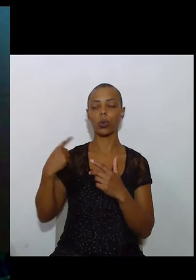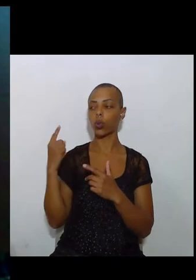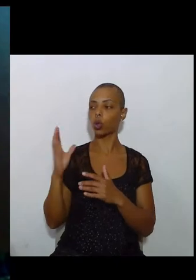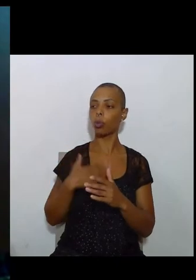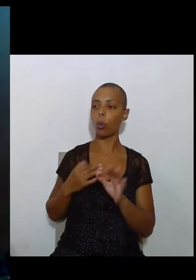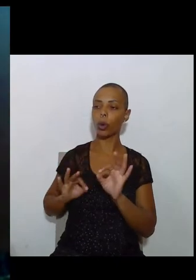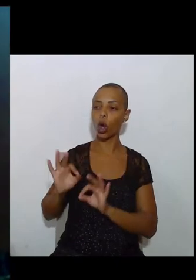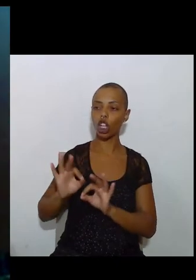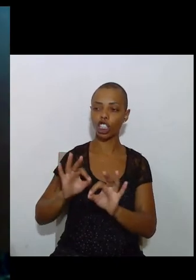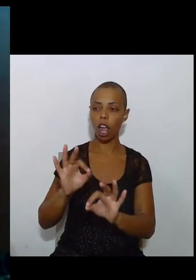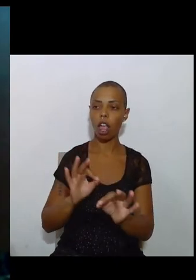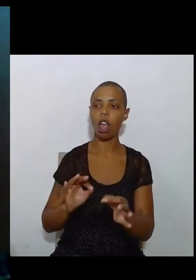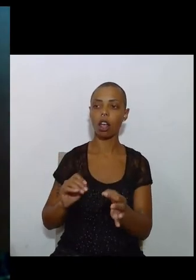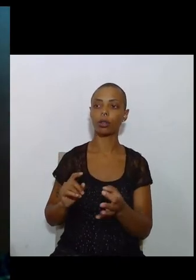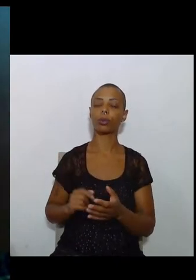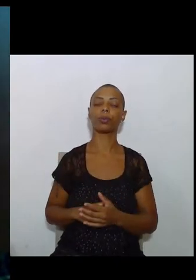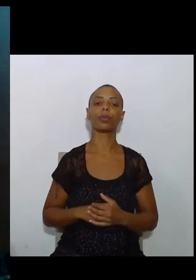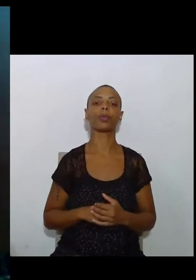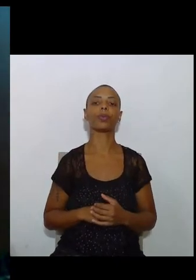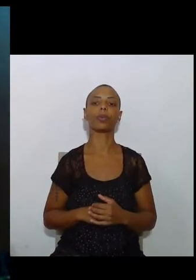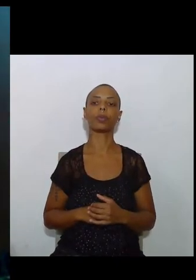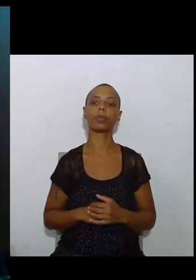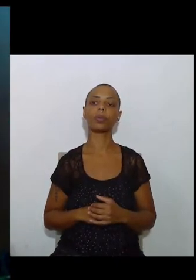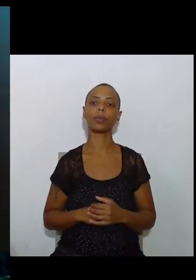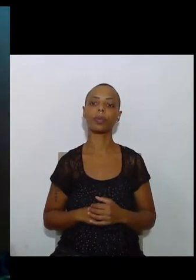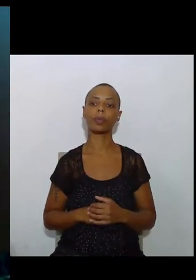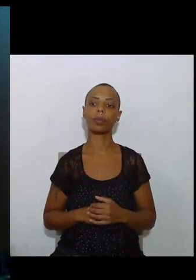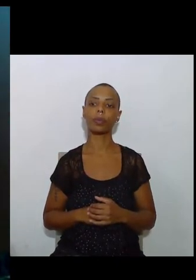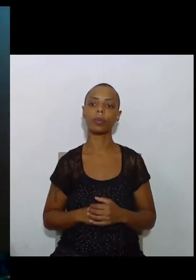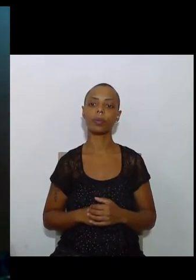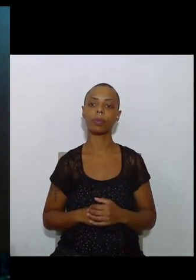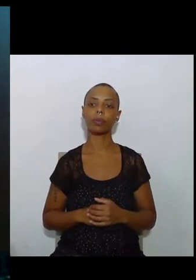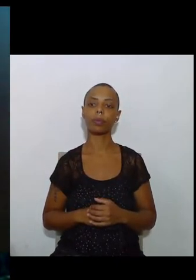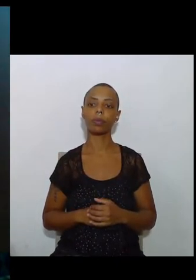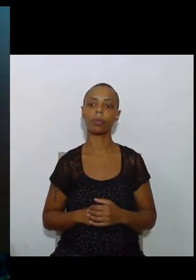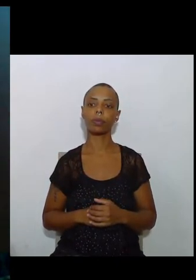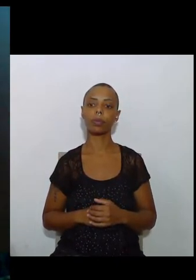um my latest projects my latest works